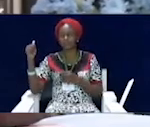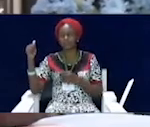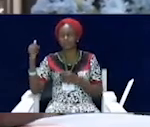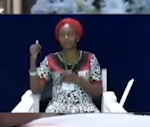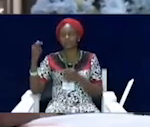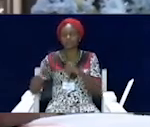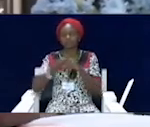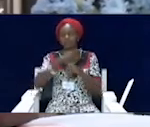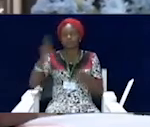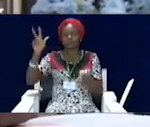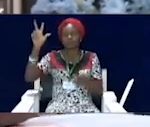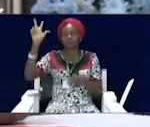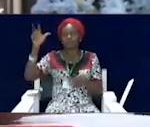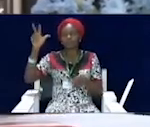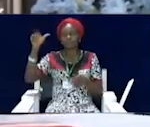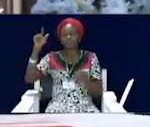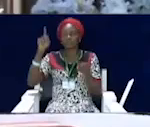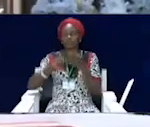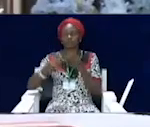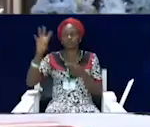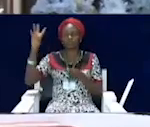from verse 13 to 16.